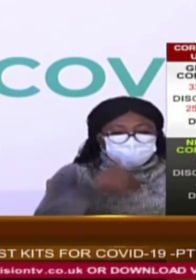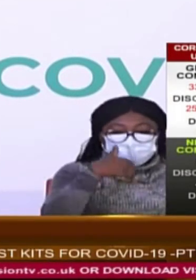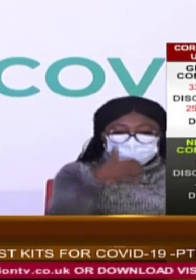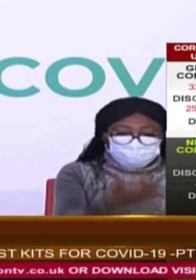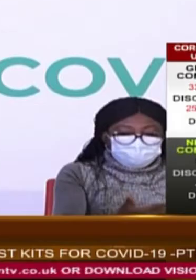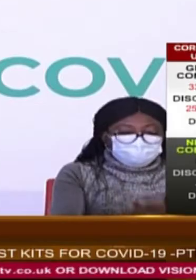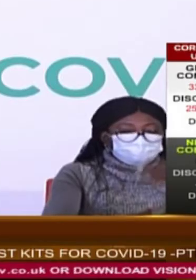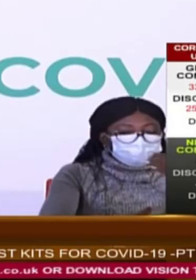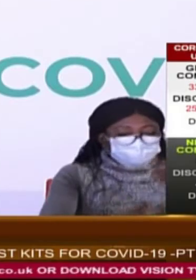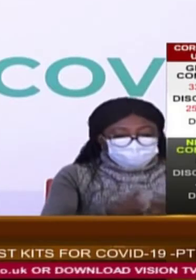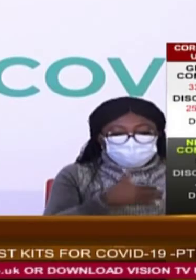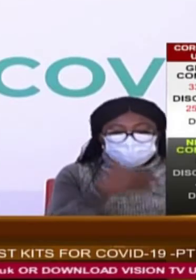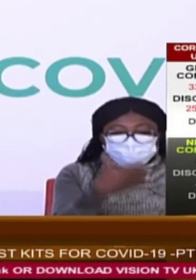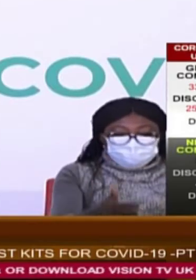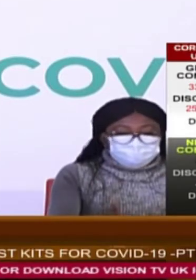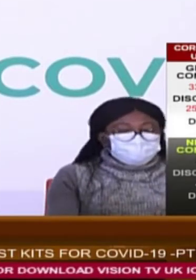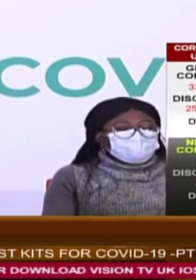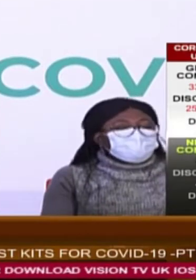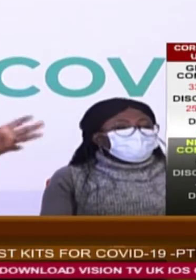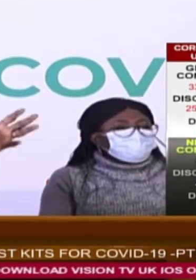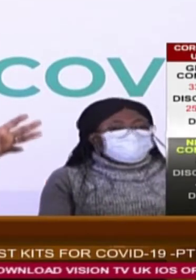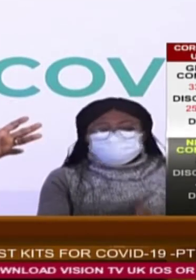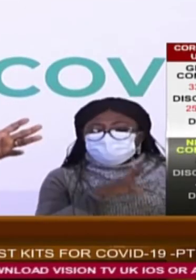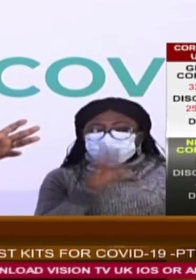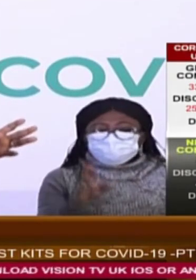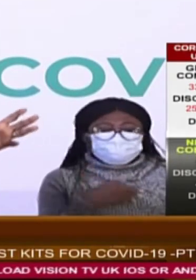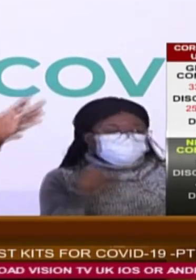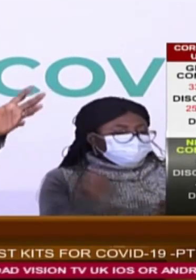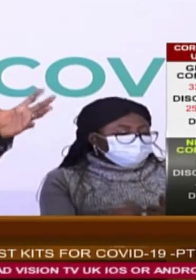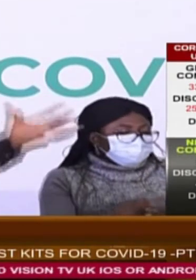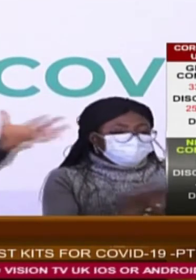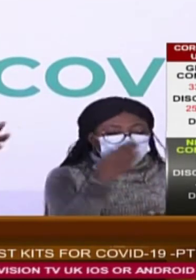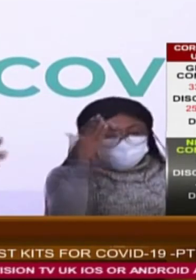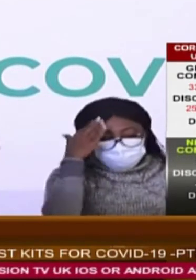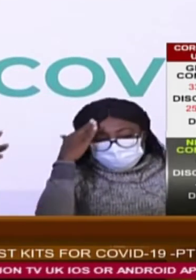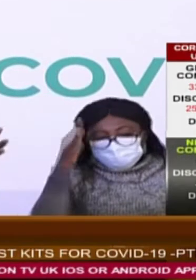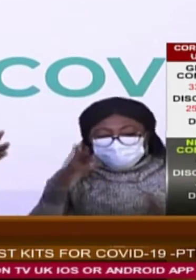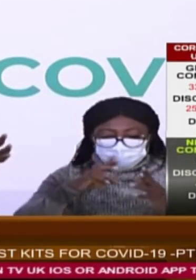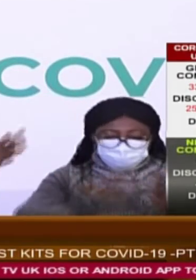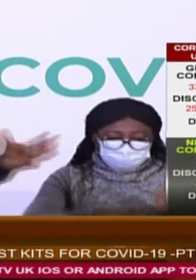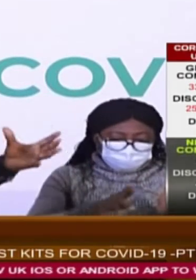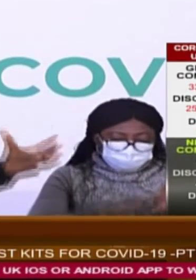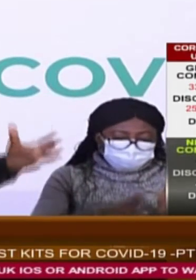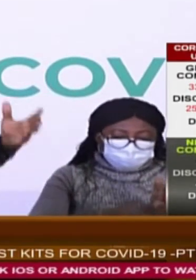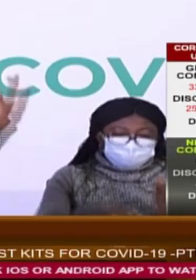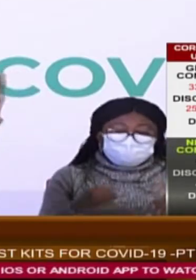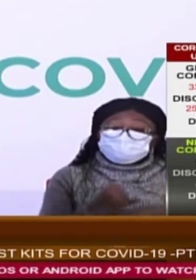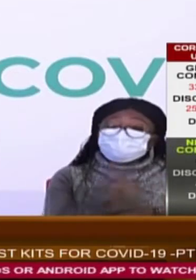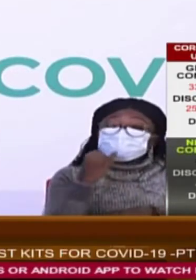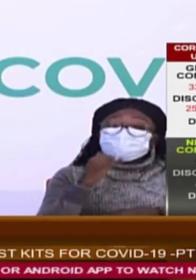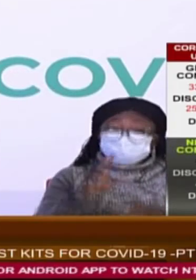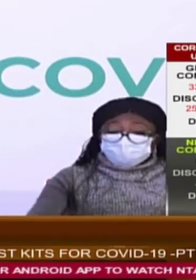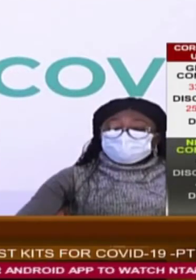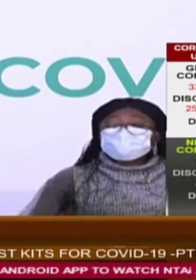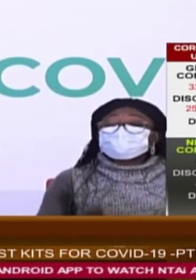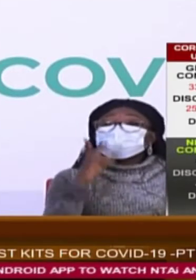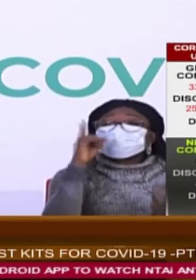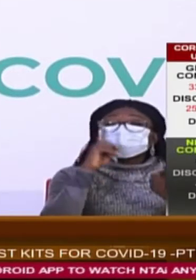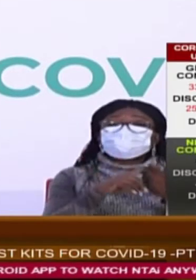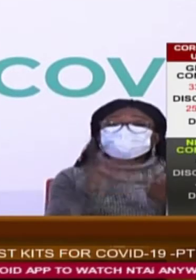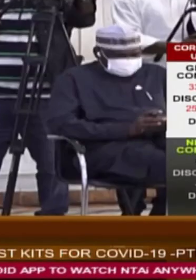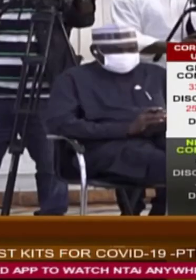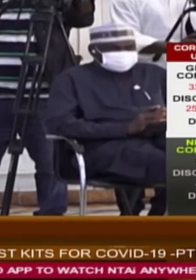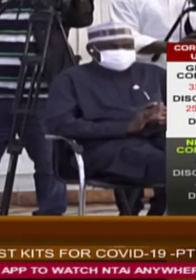consistent application of funds and knowledge, our research institutions are living up to the